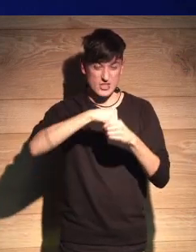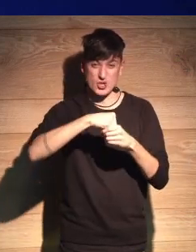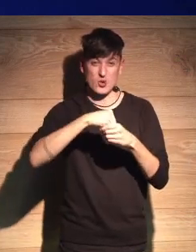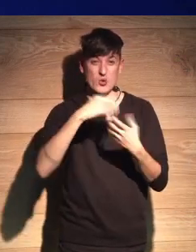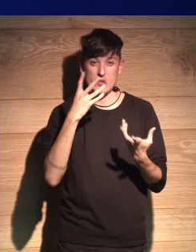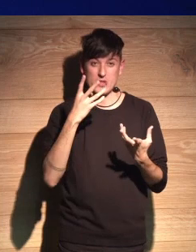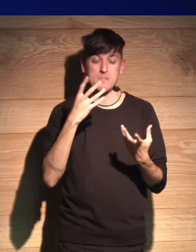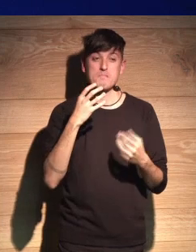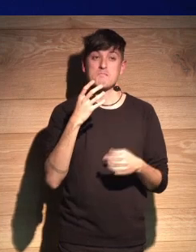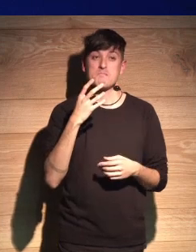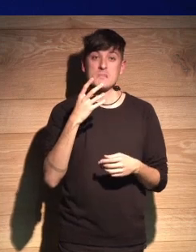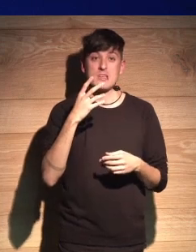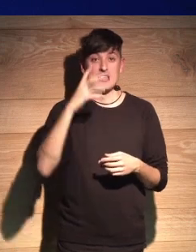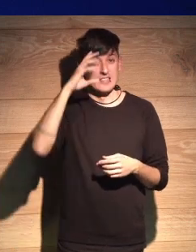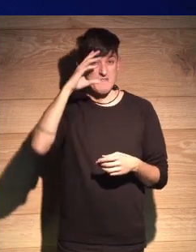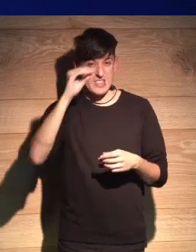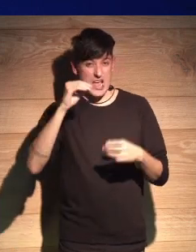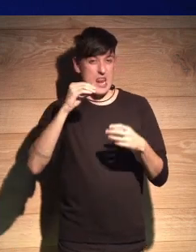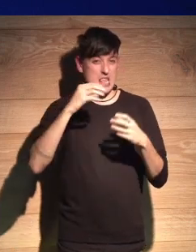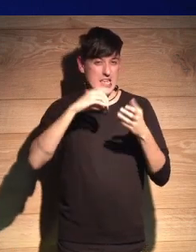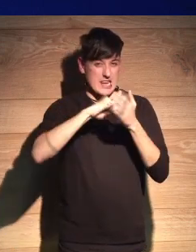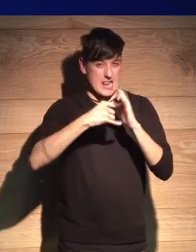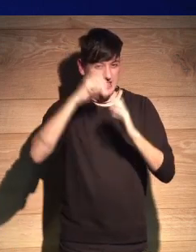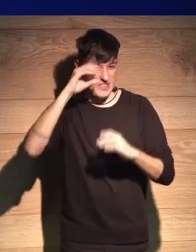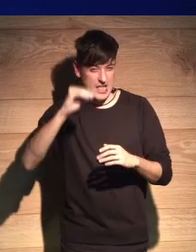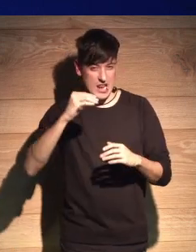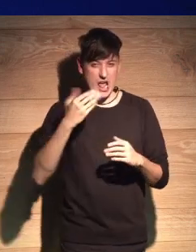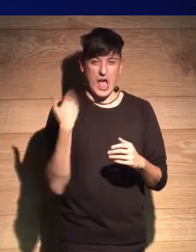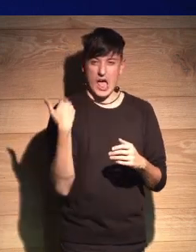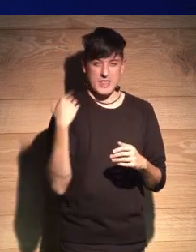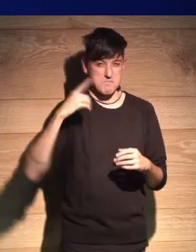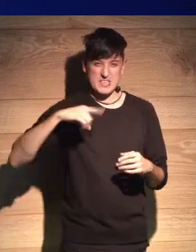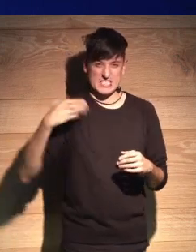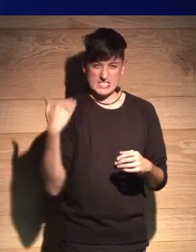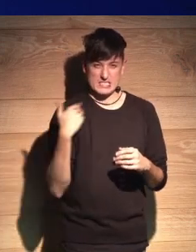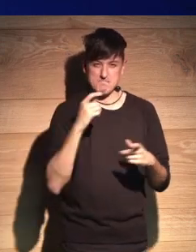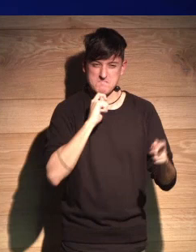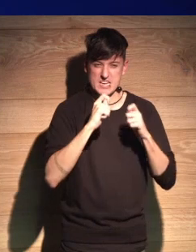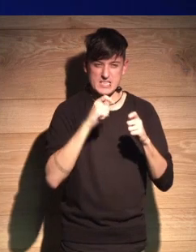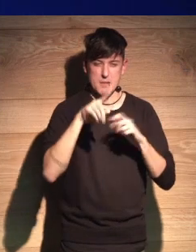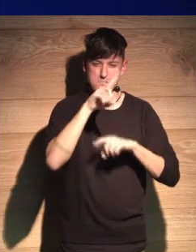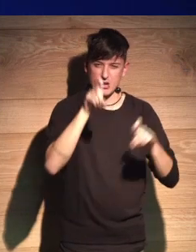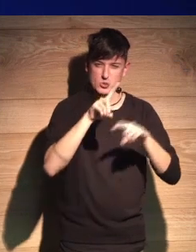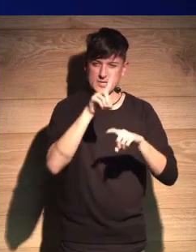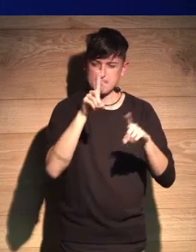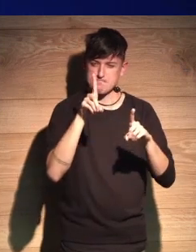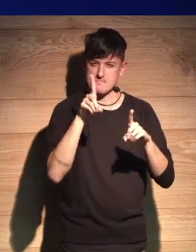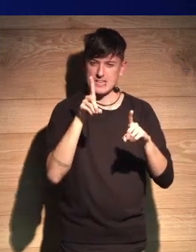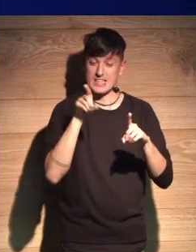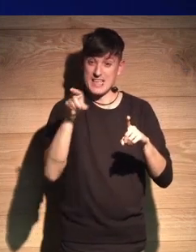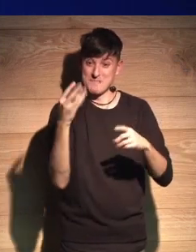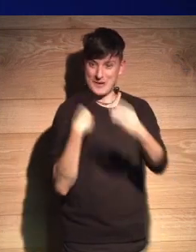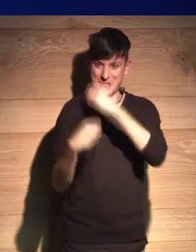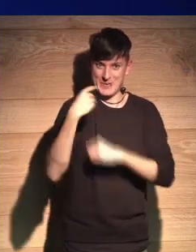artificial intelligence in our country. A few months ago, we had an interview with her, and she didn't let